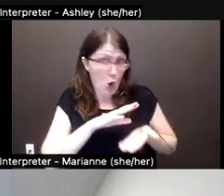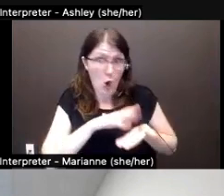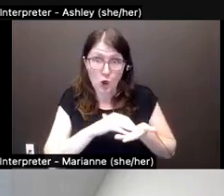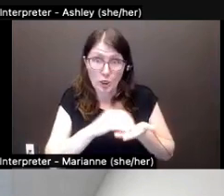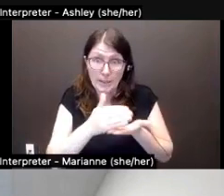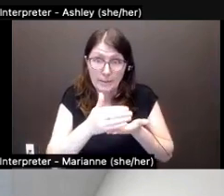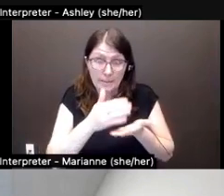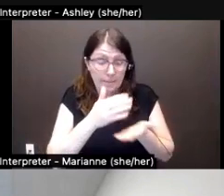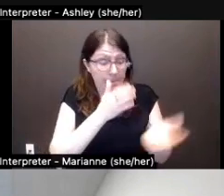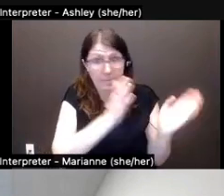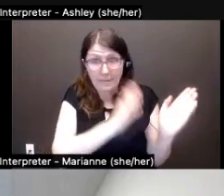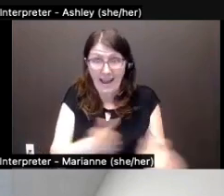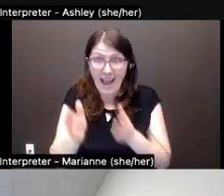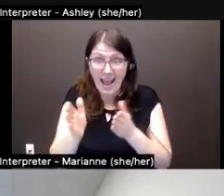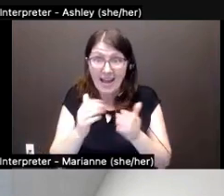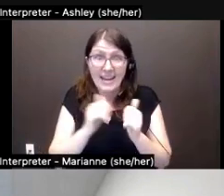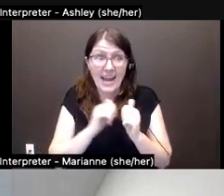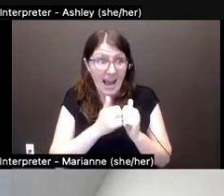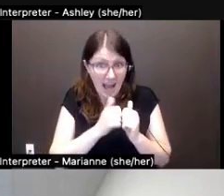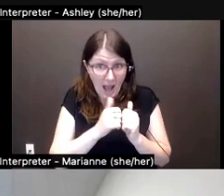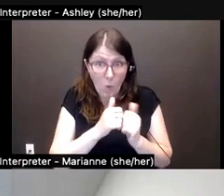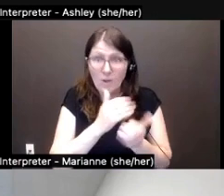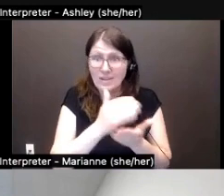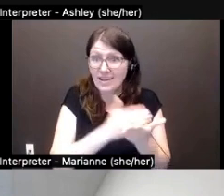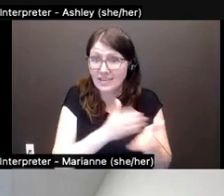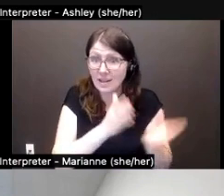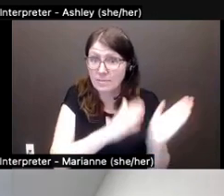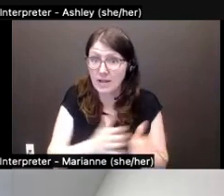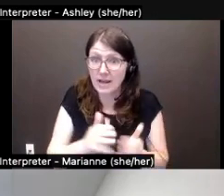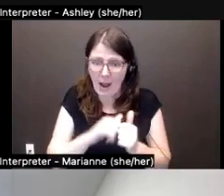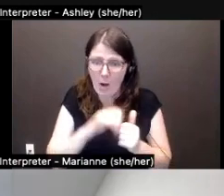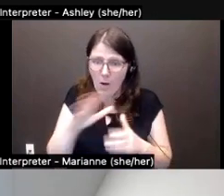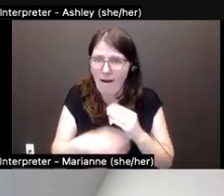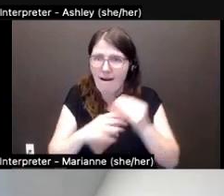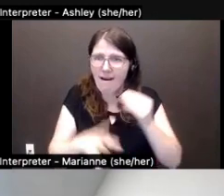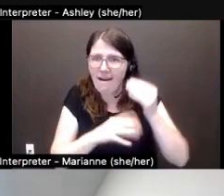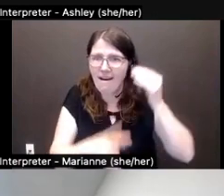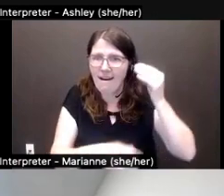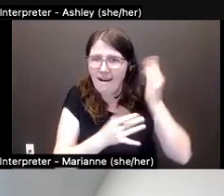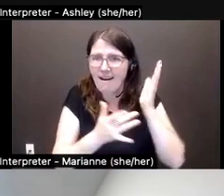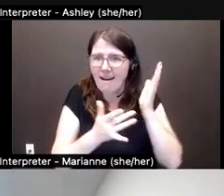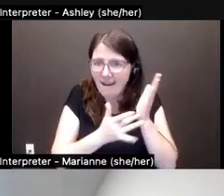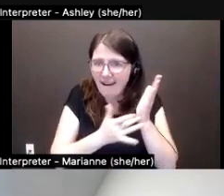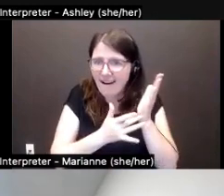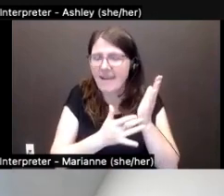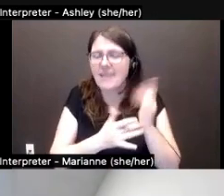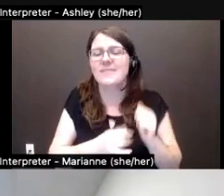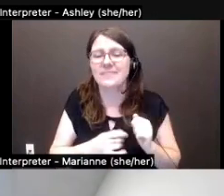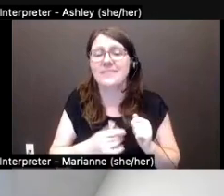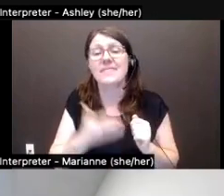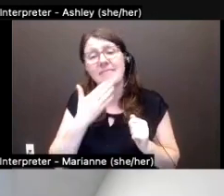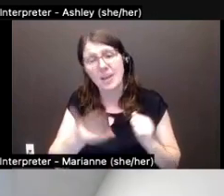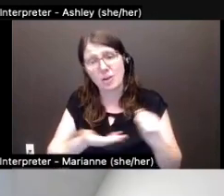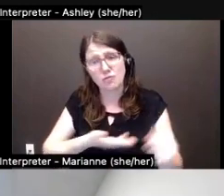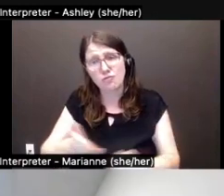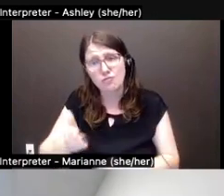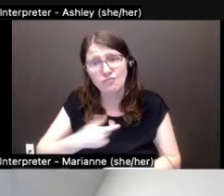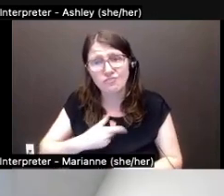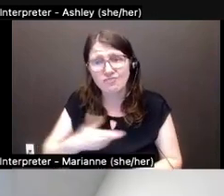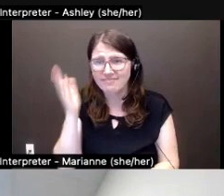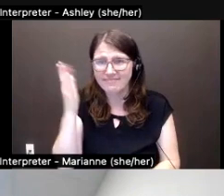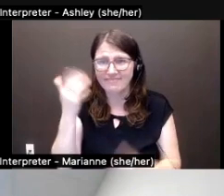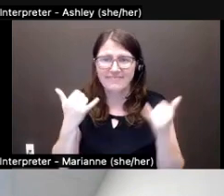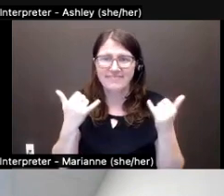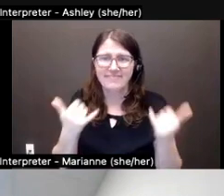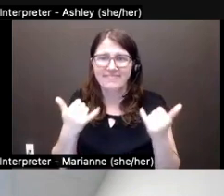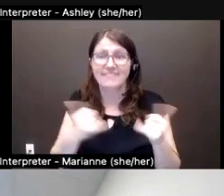I'm really excited to be here, and I just want to thank you for giving us the opportunity to be here and to be present in front of all of you.